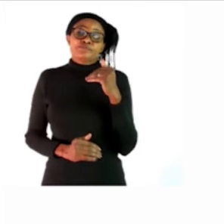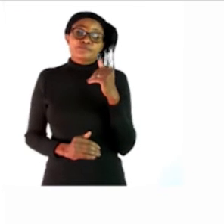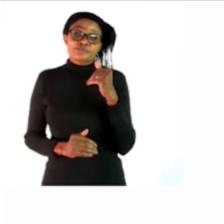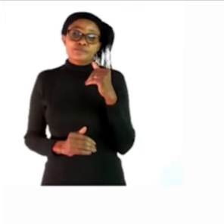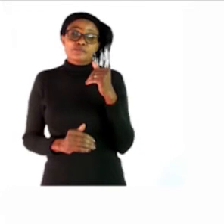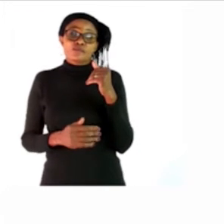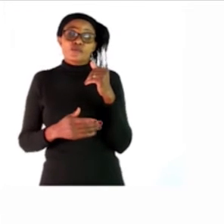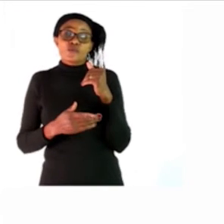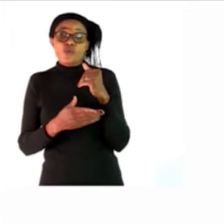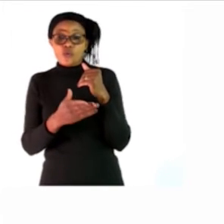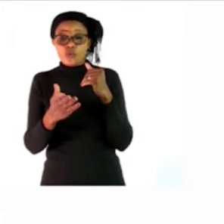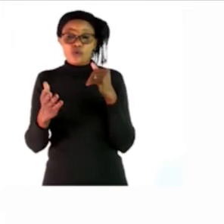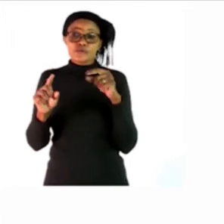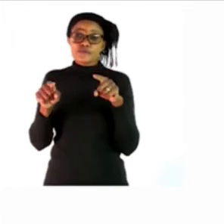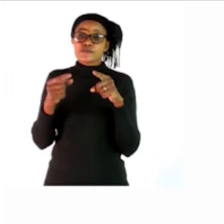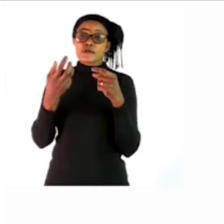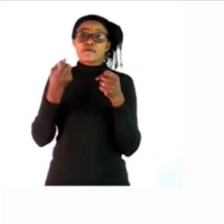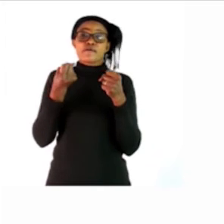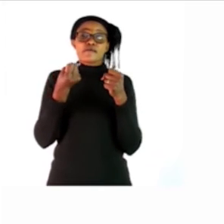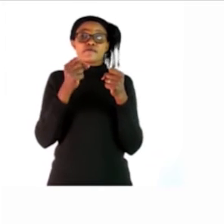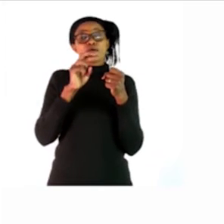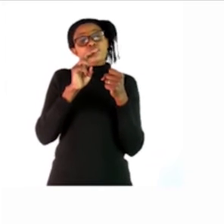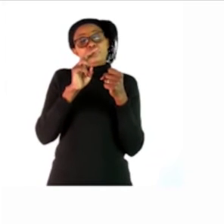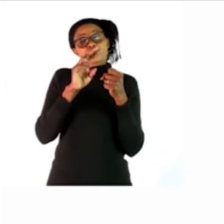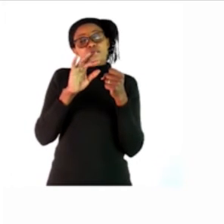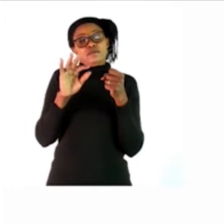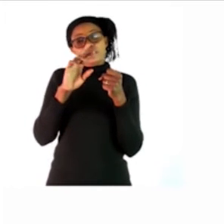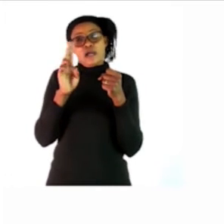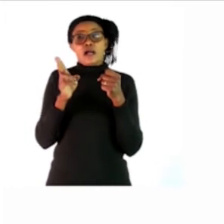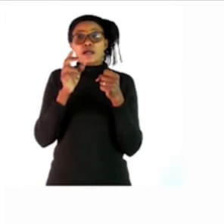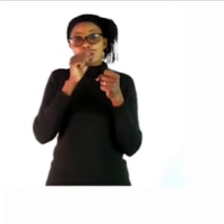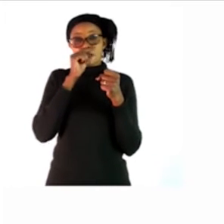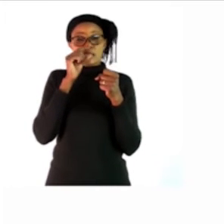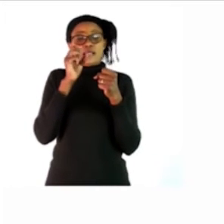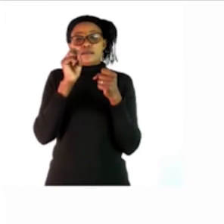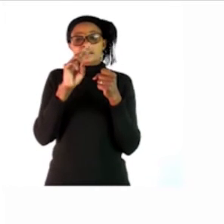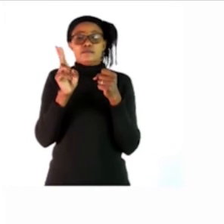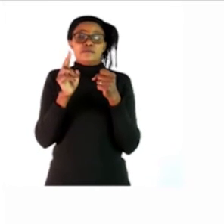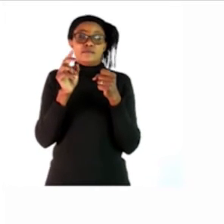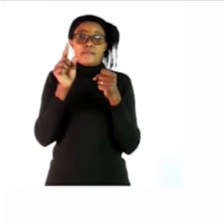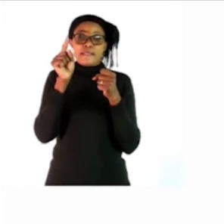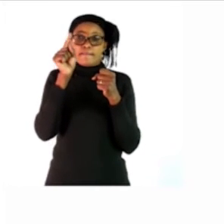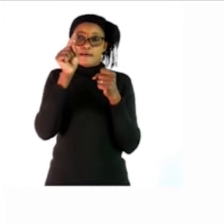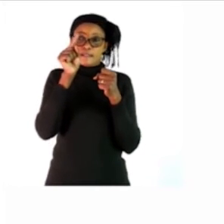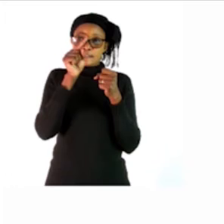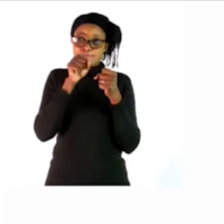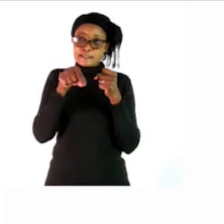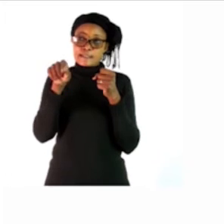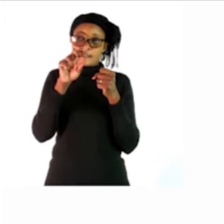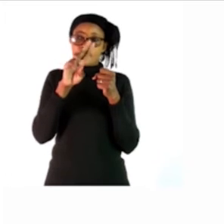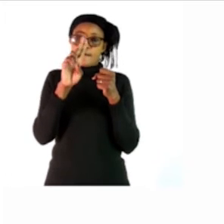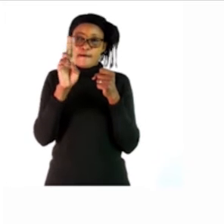All these objects have the letter H in their name. Circle the H in